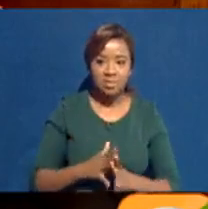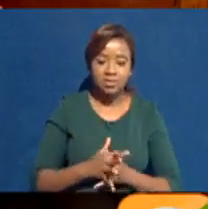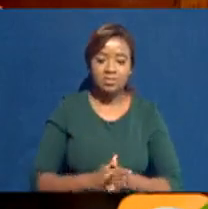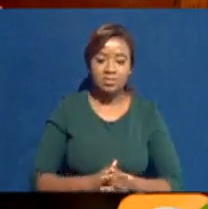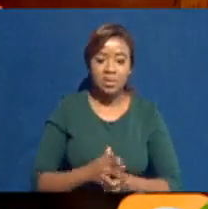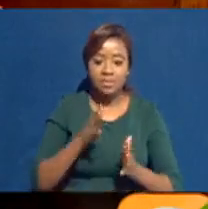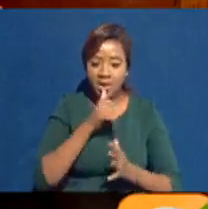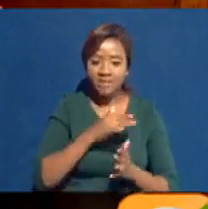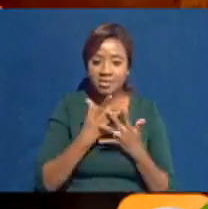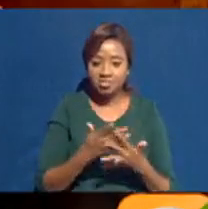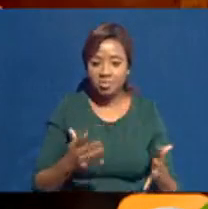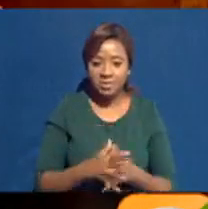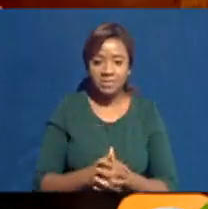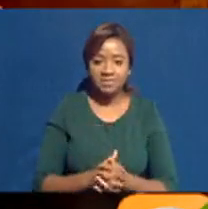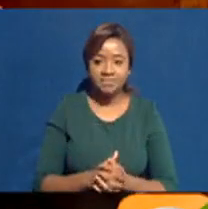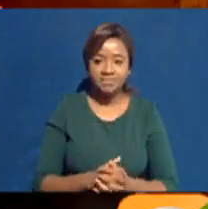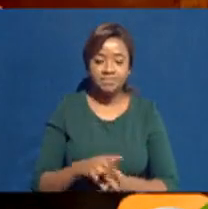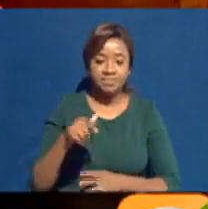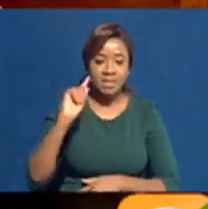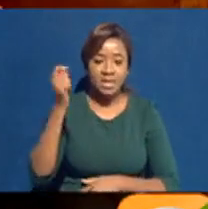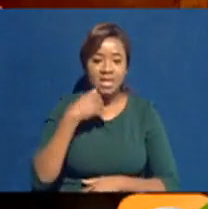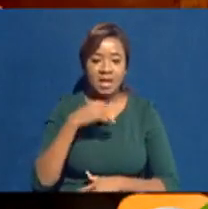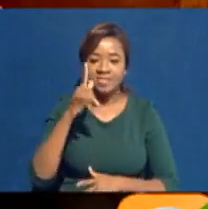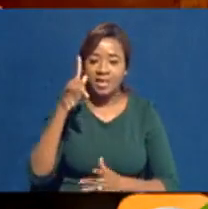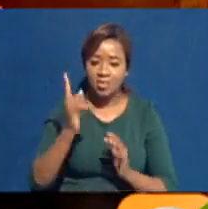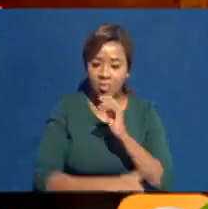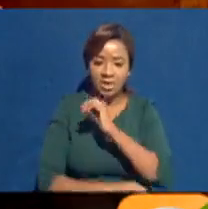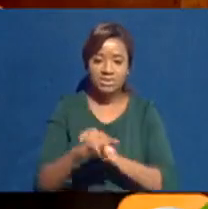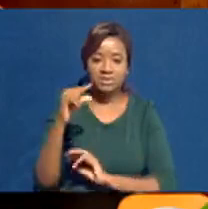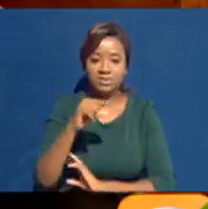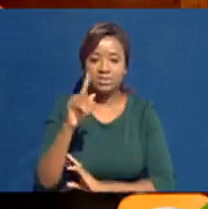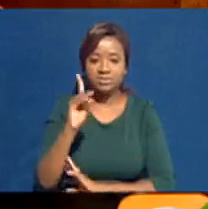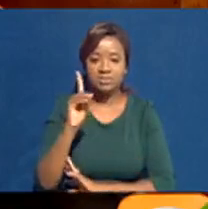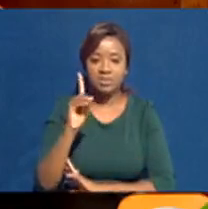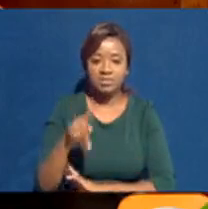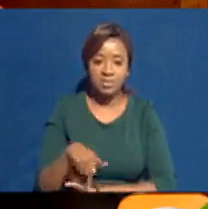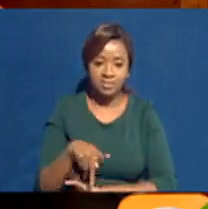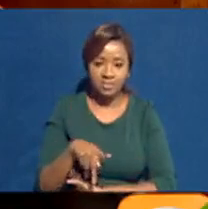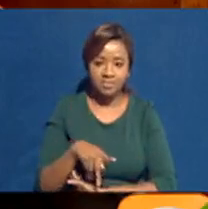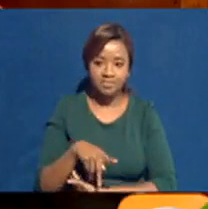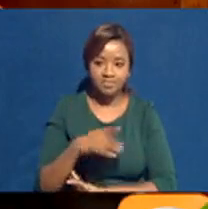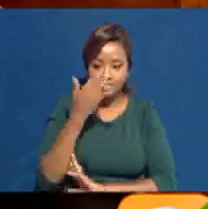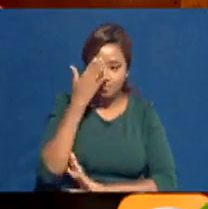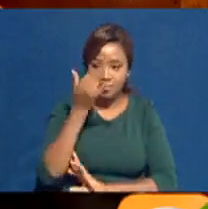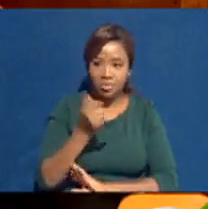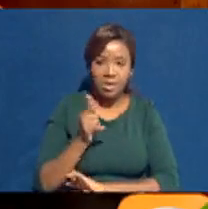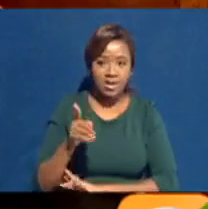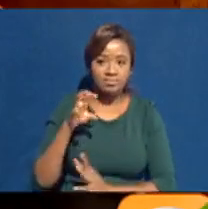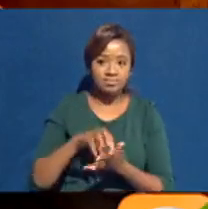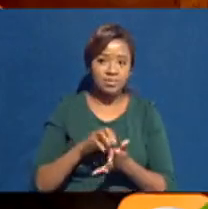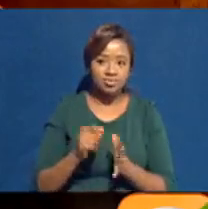of mortgages to GDP, Kenya has one of the worst in the world of the ratios. Why is that the